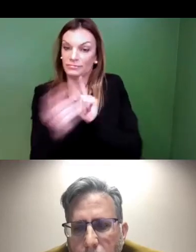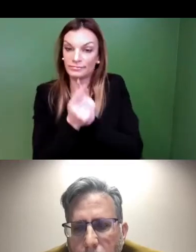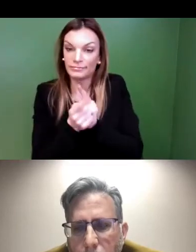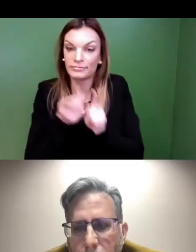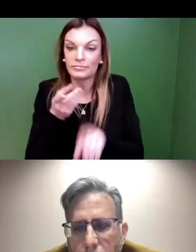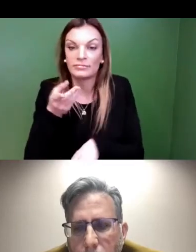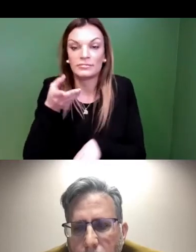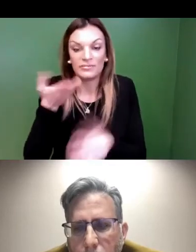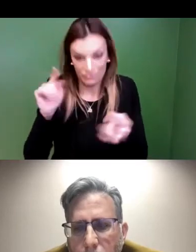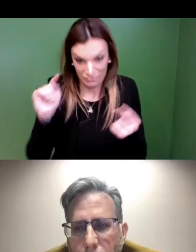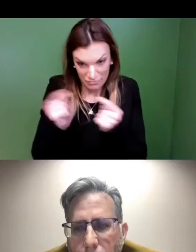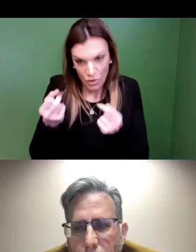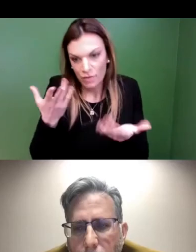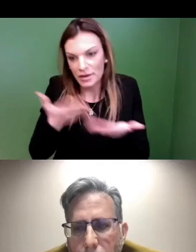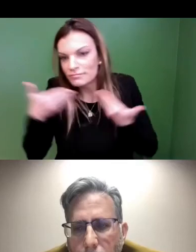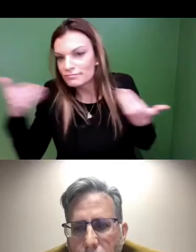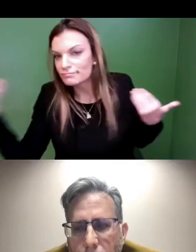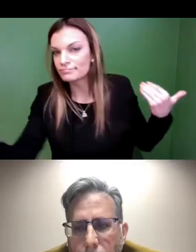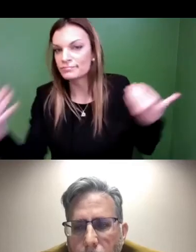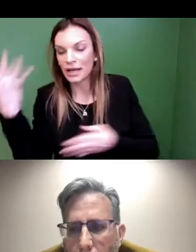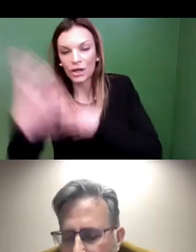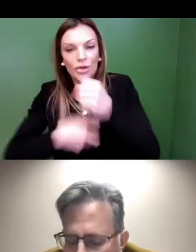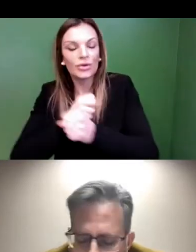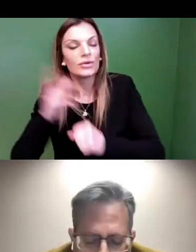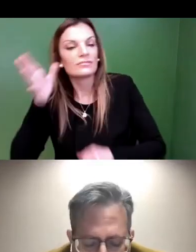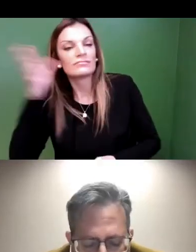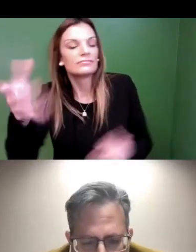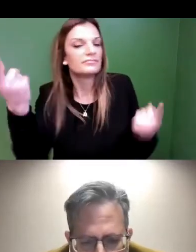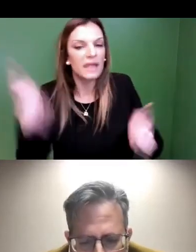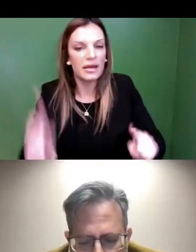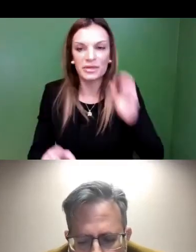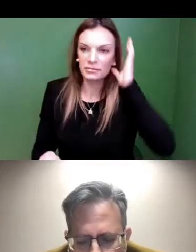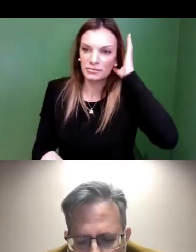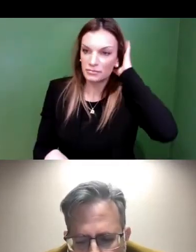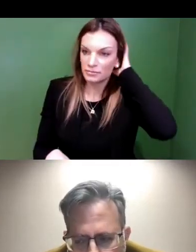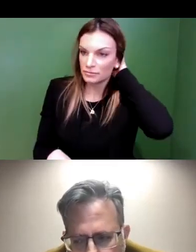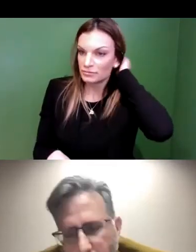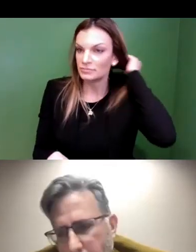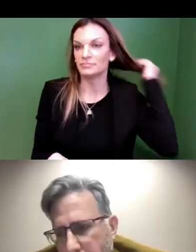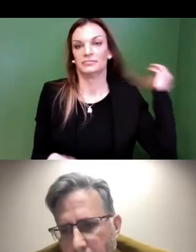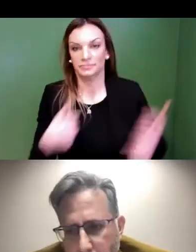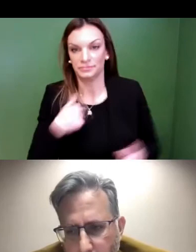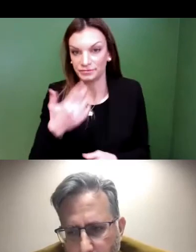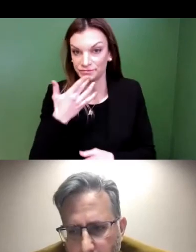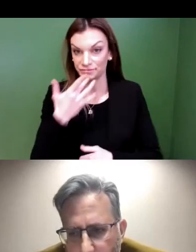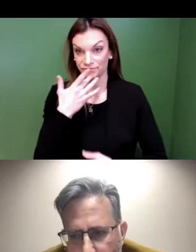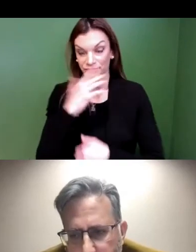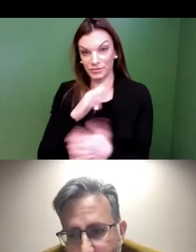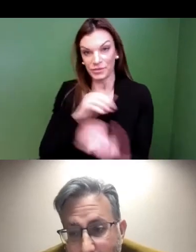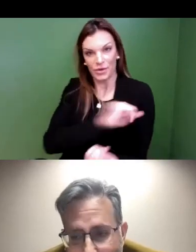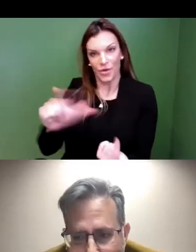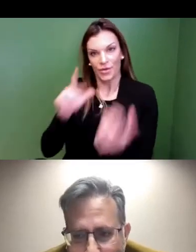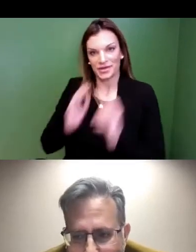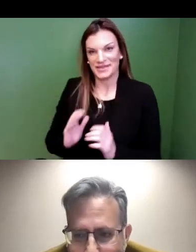after an injury or maybe years after an injury? I would love for all clients to come to me